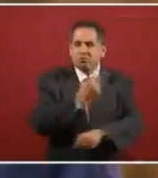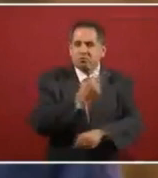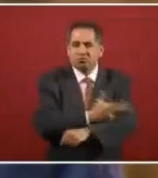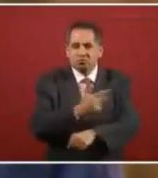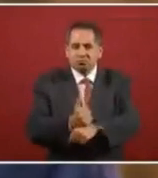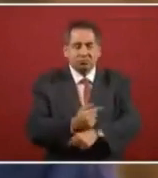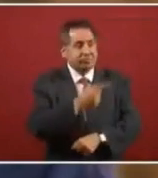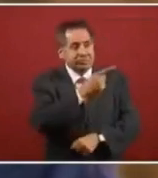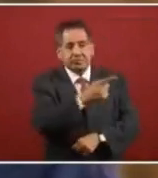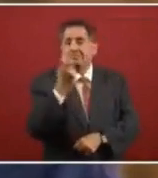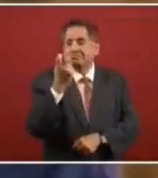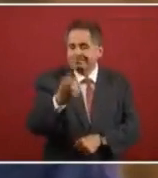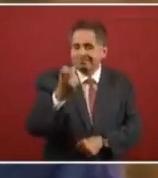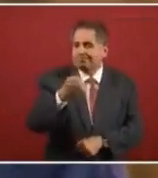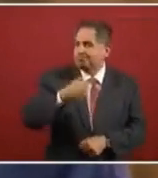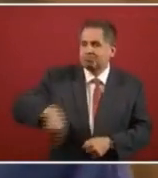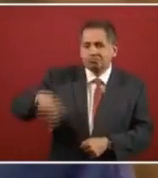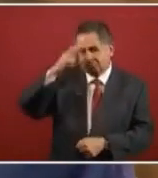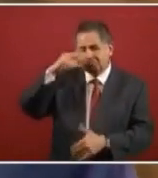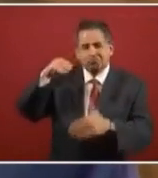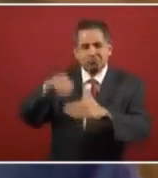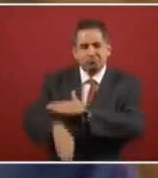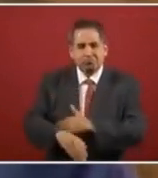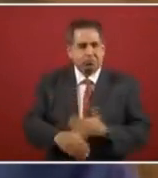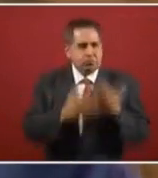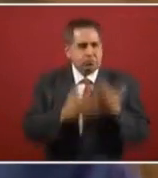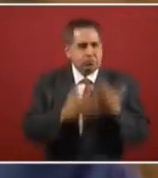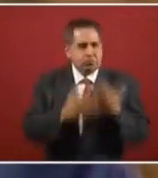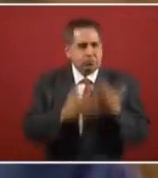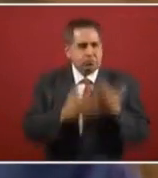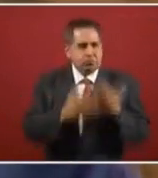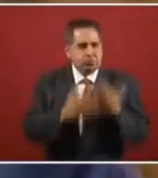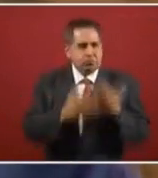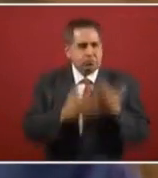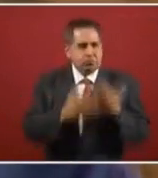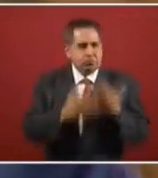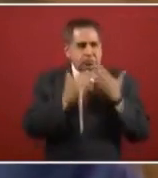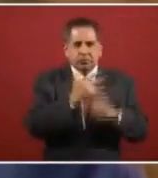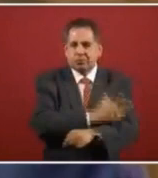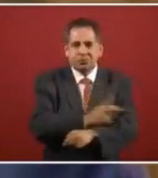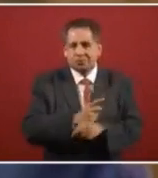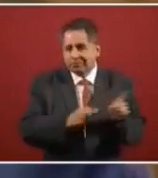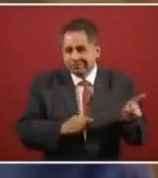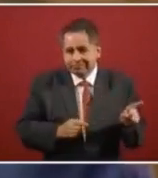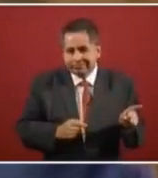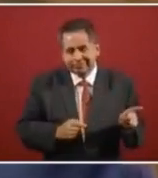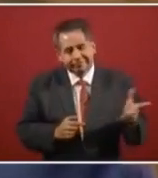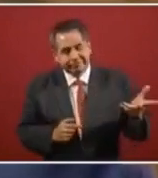cause a principle of inequality